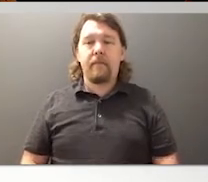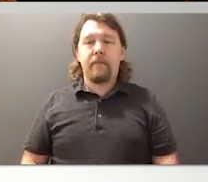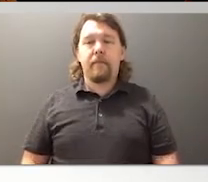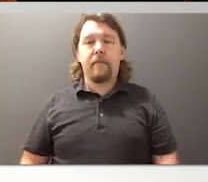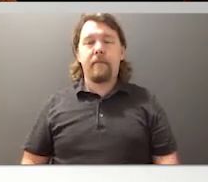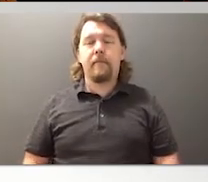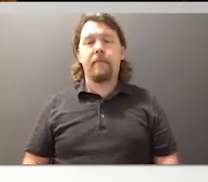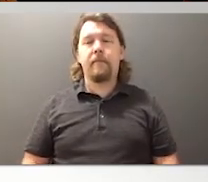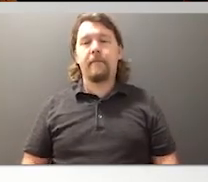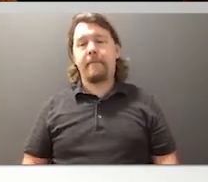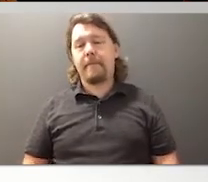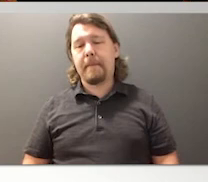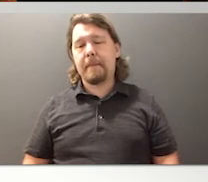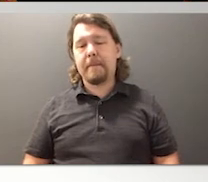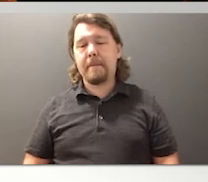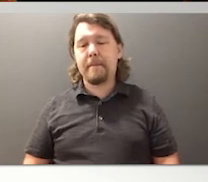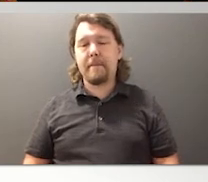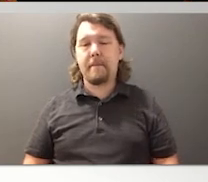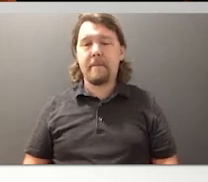Gentlemen, stand.